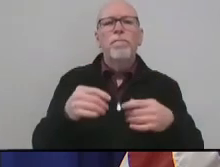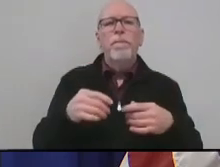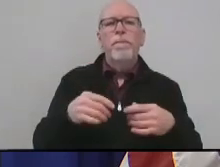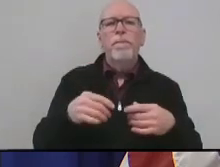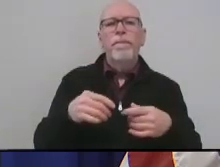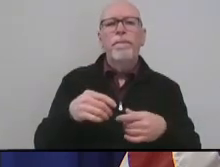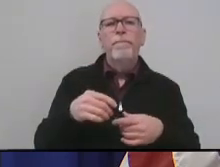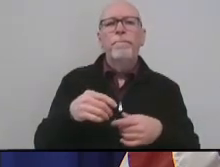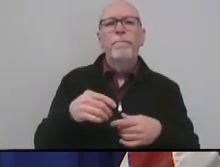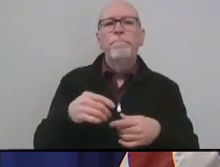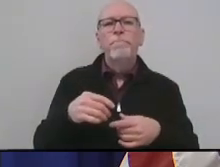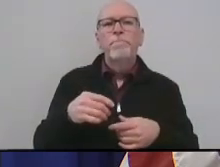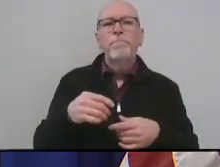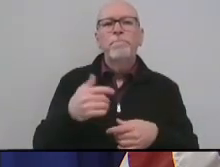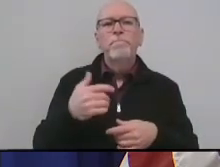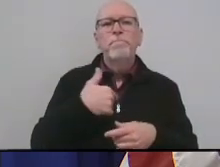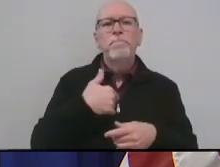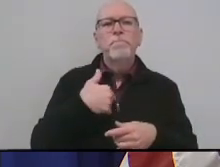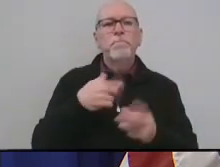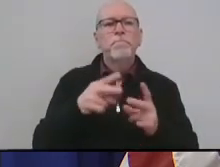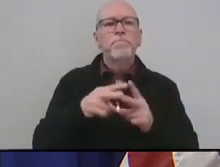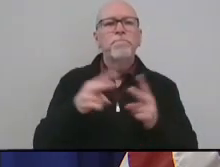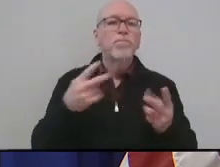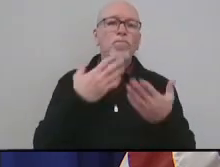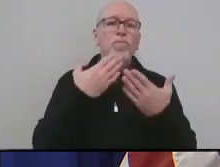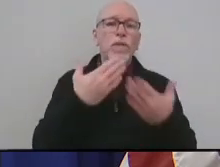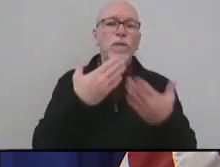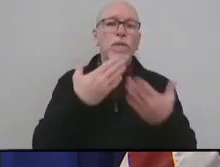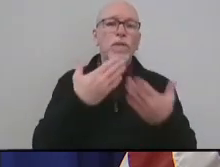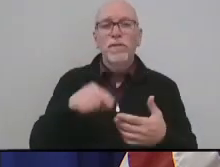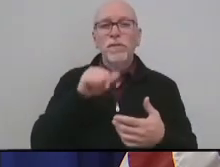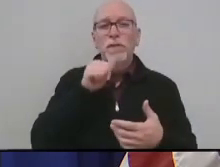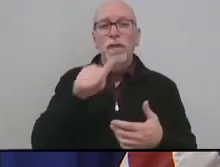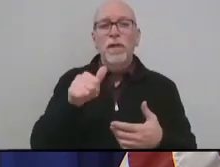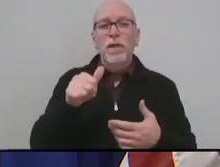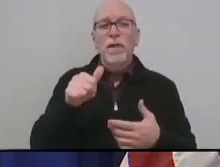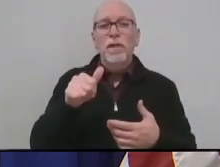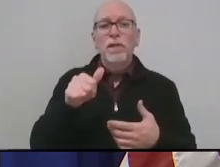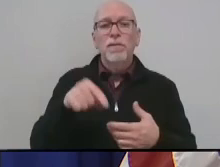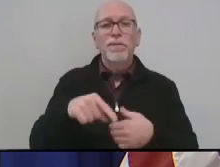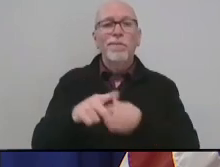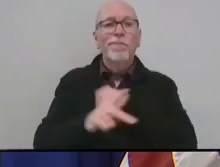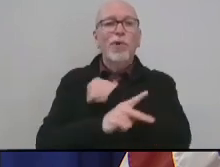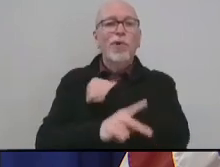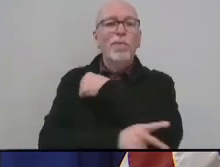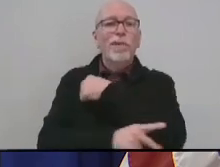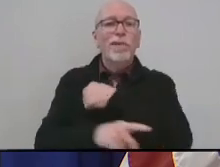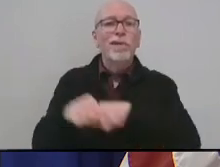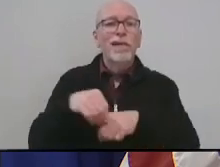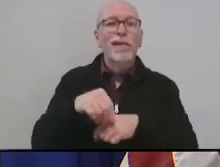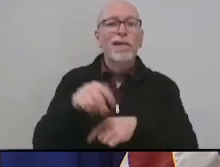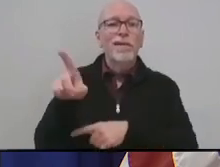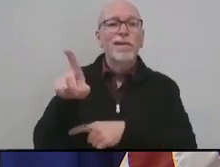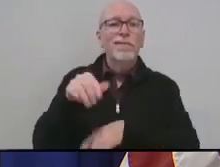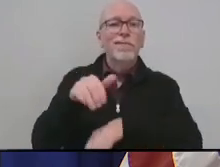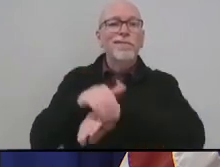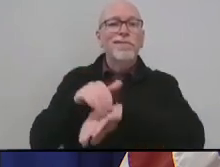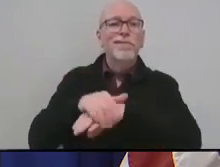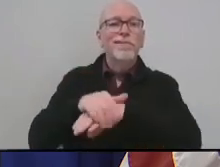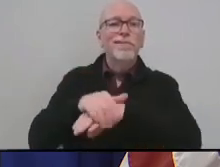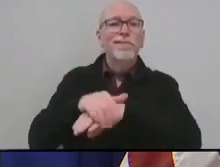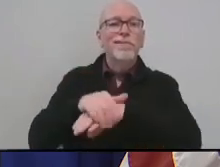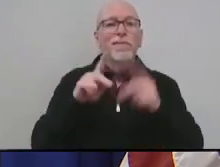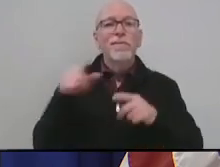I'm very grateful that this isn't the Parliament in the United Kingdom where people constantly